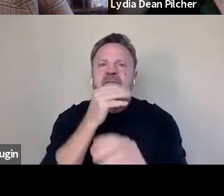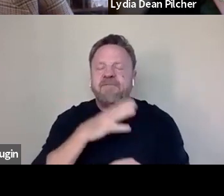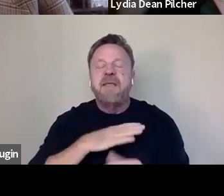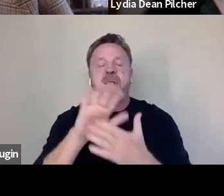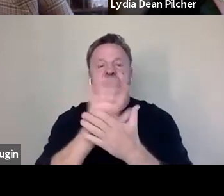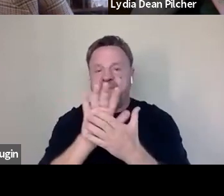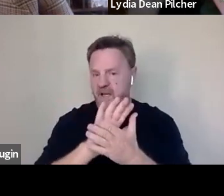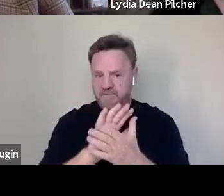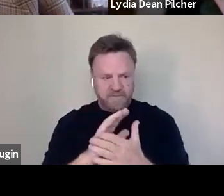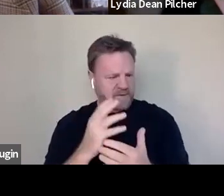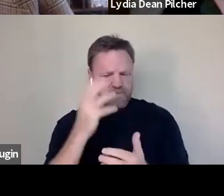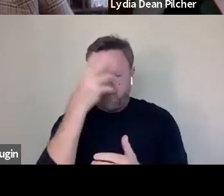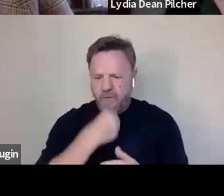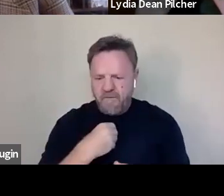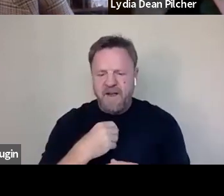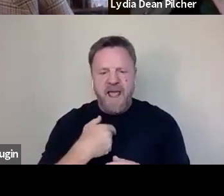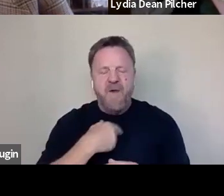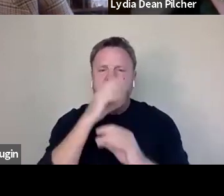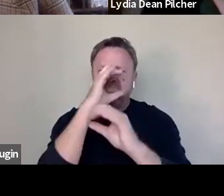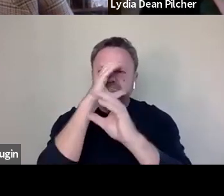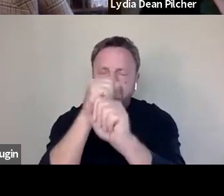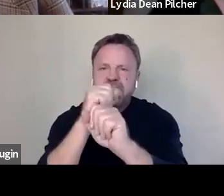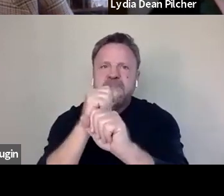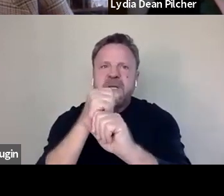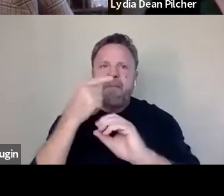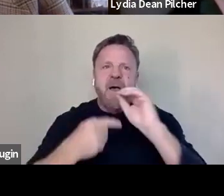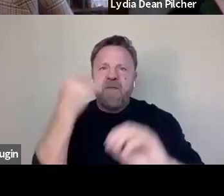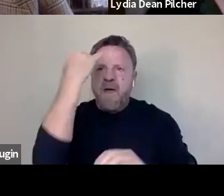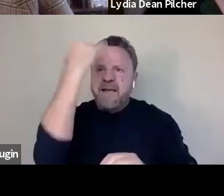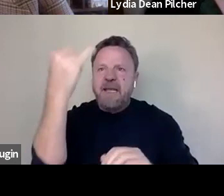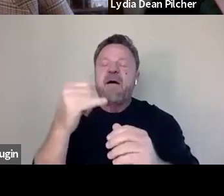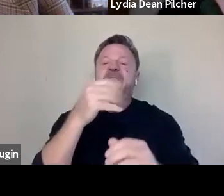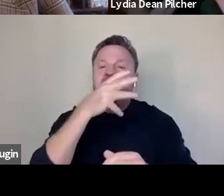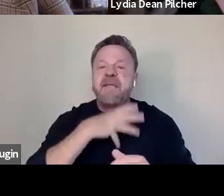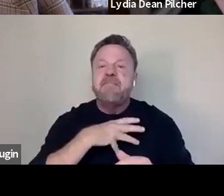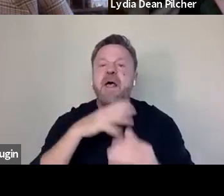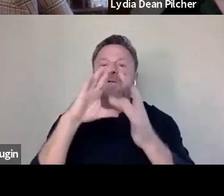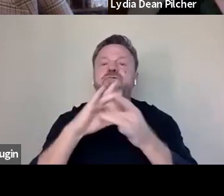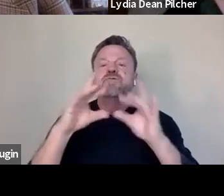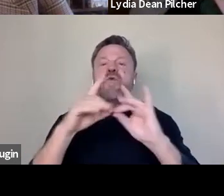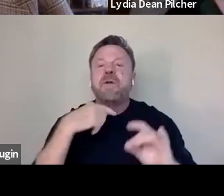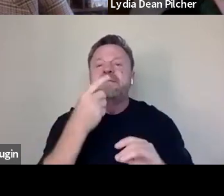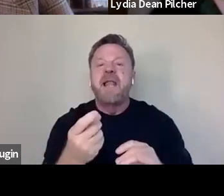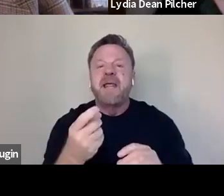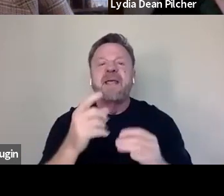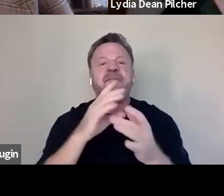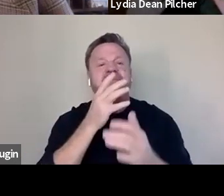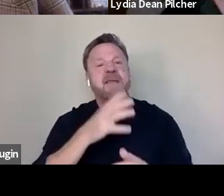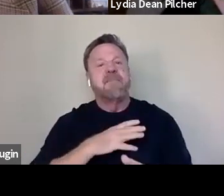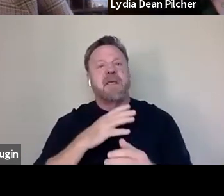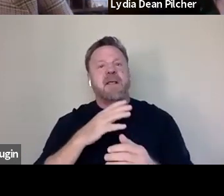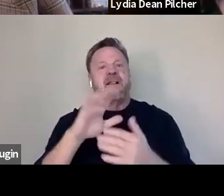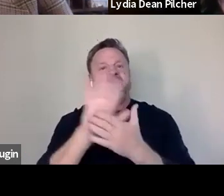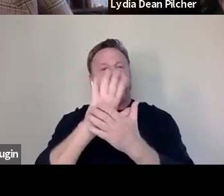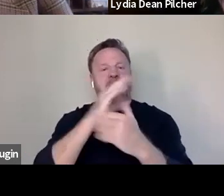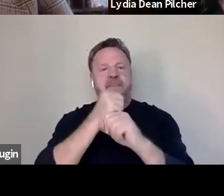beautiful. But I was really intrigued by this idea of female storytelling and female filmmaking. And it's kind of when the light bulb